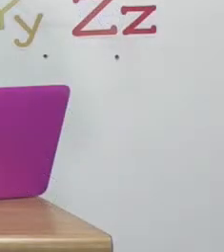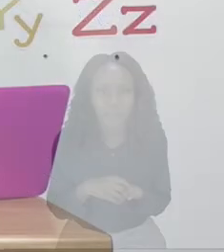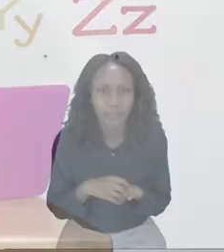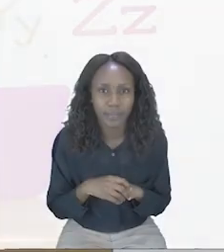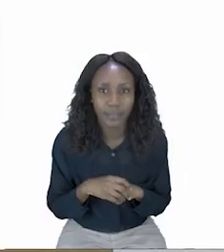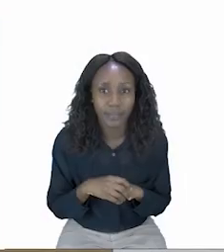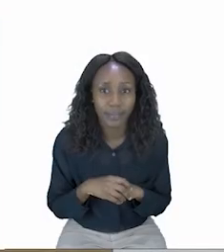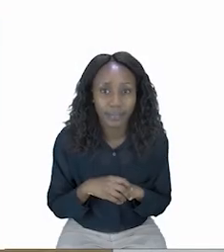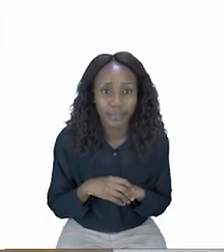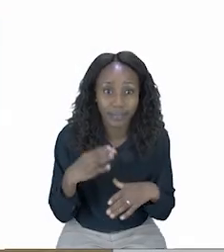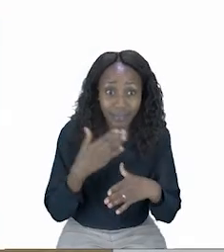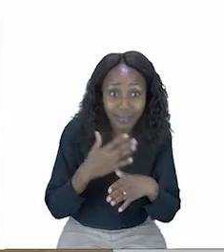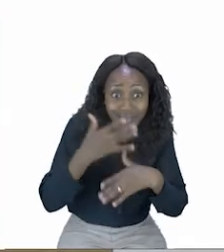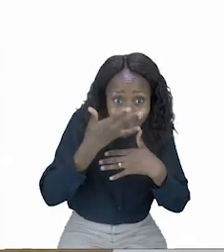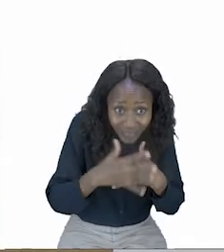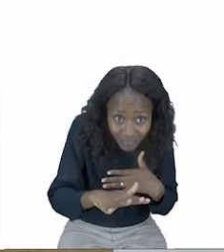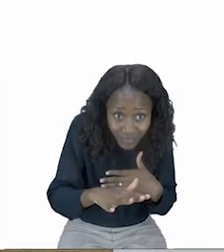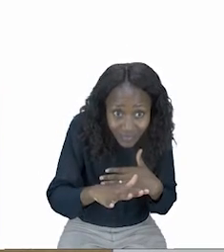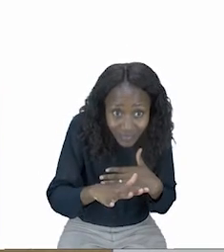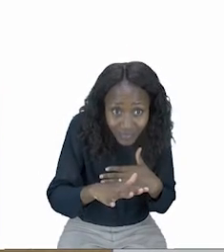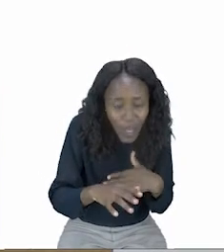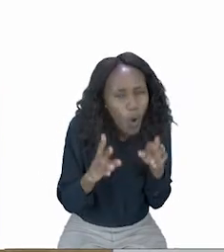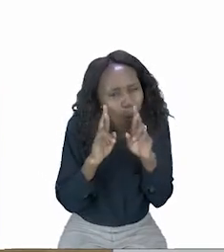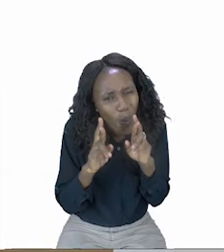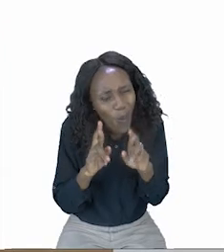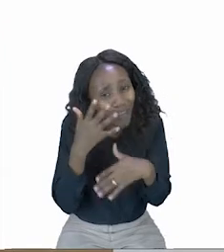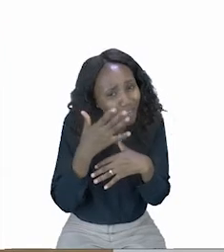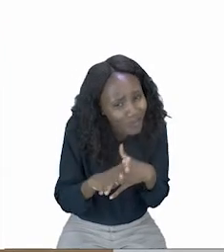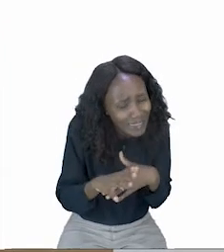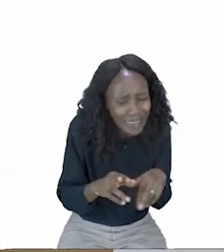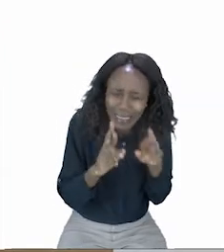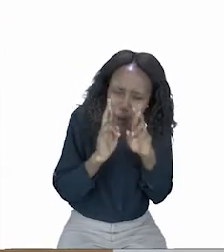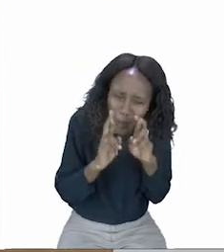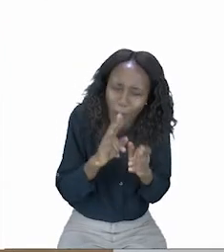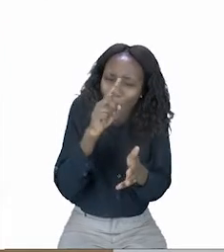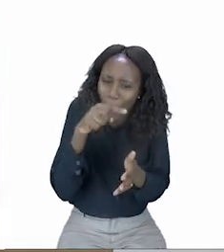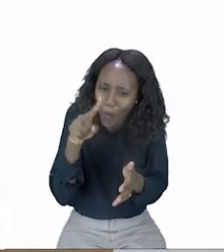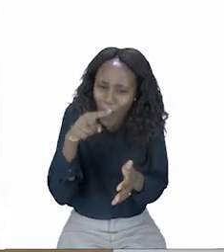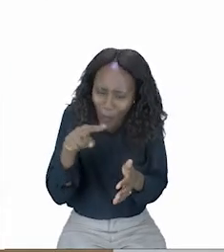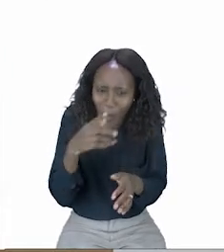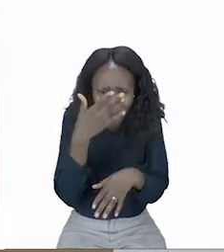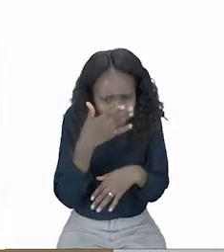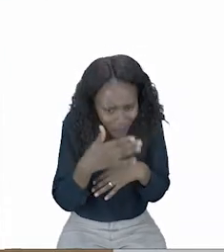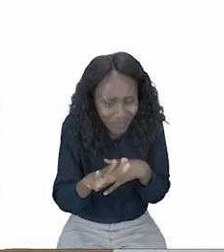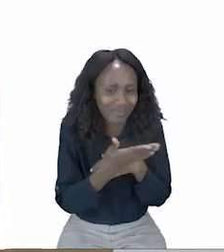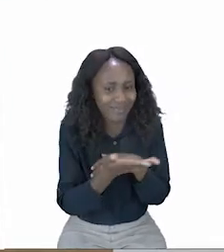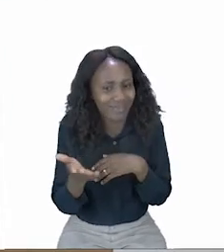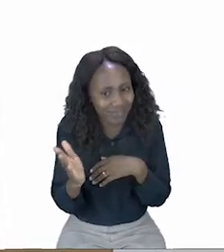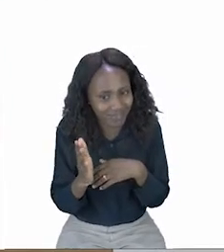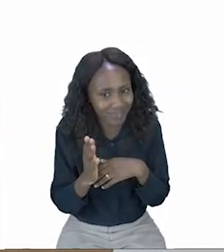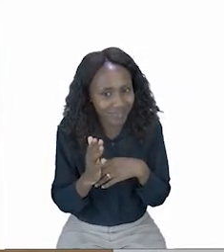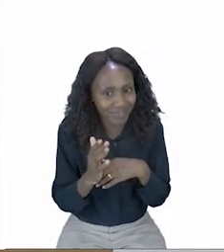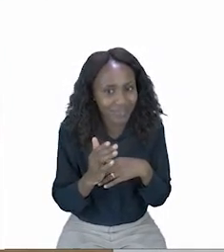Did you finish your exercise? I hope you did, and I hope you answered every question. Now, let us